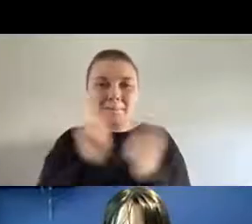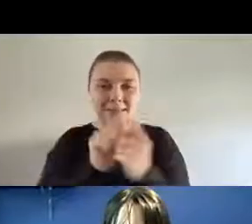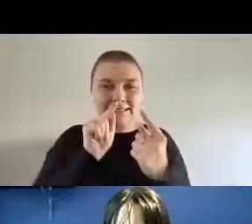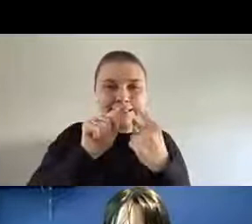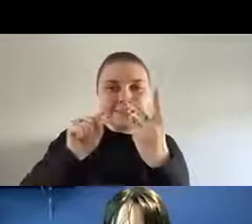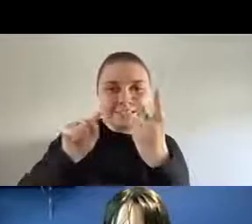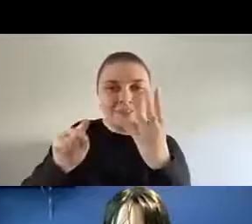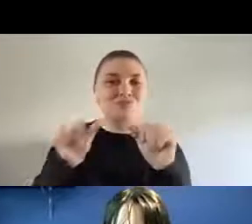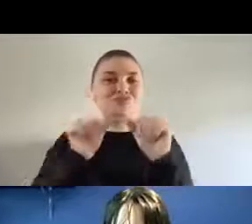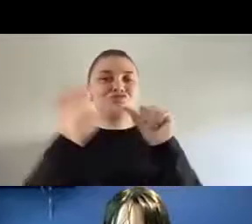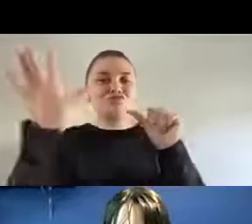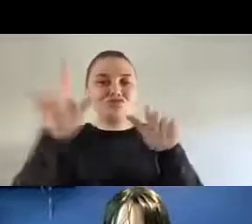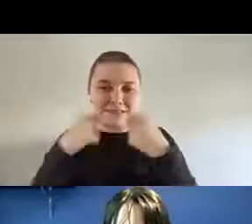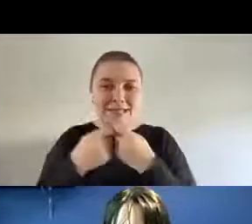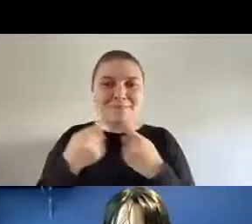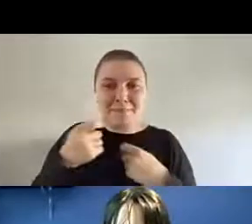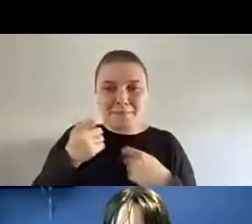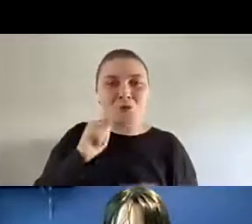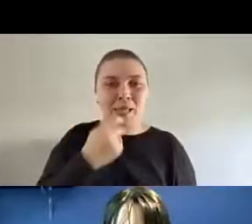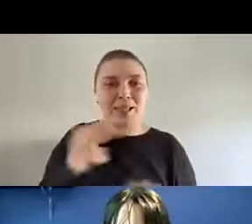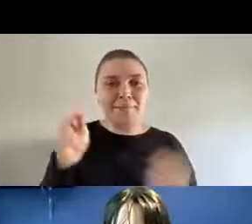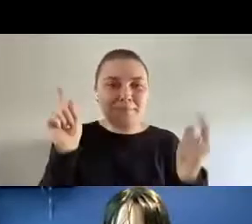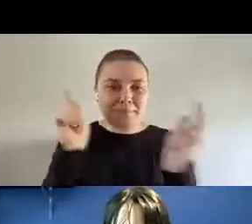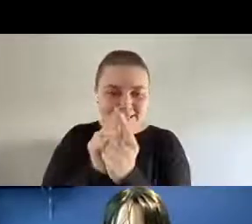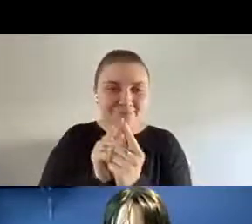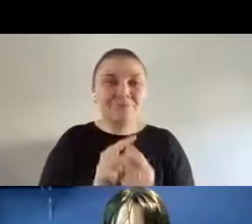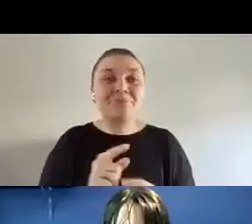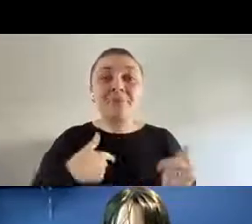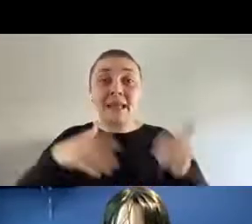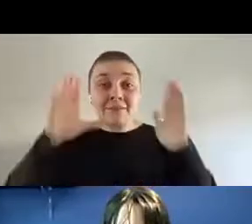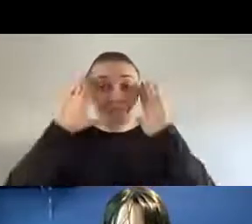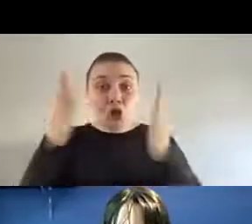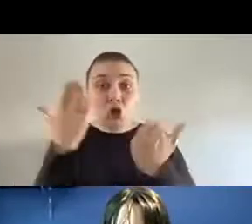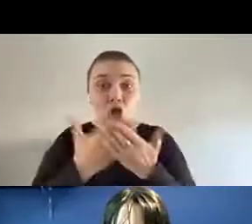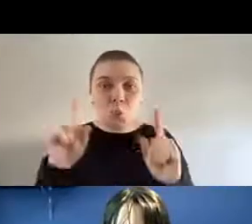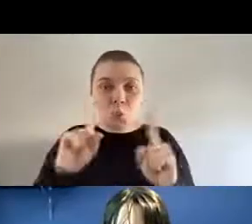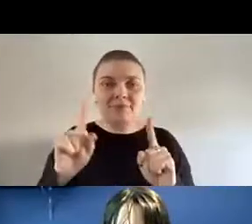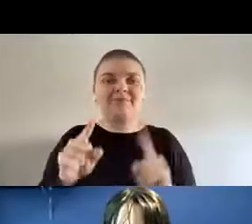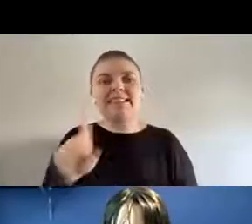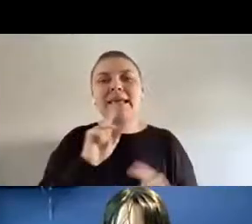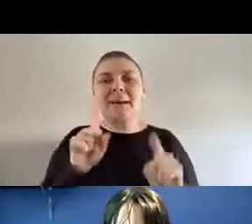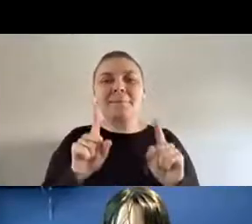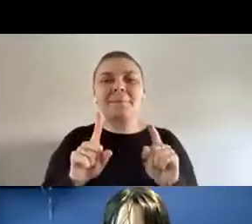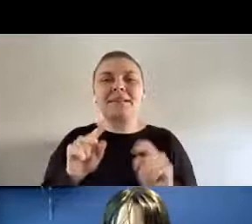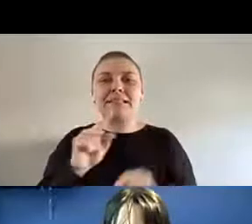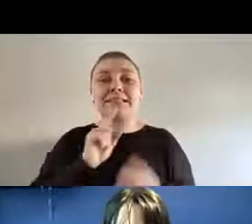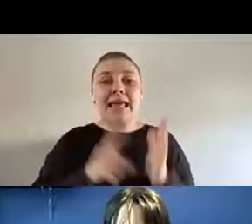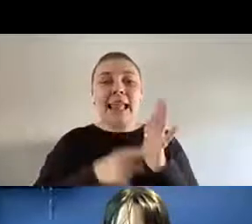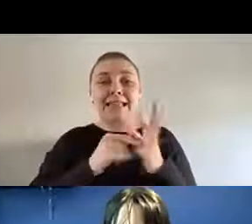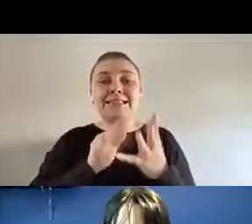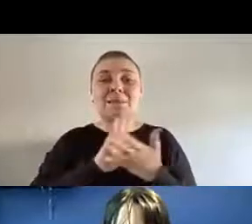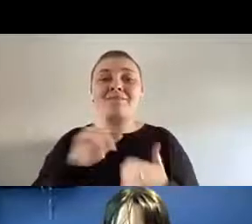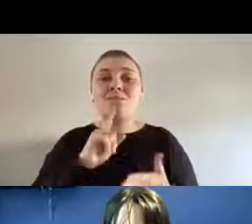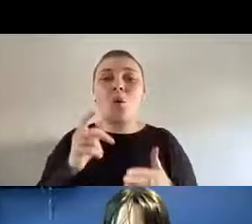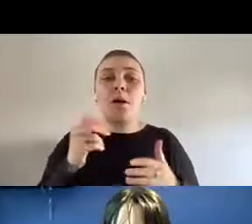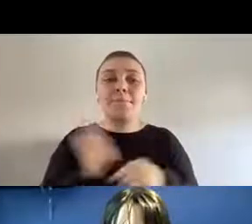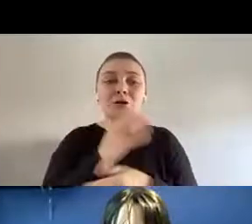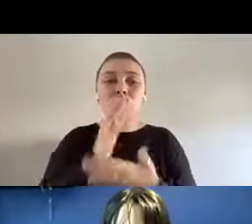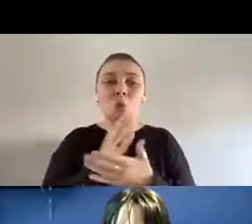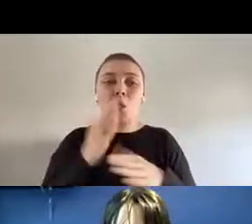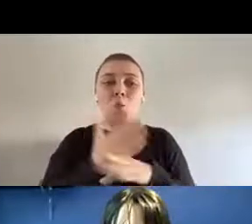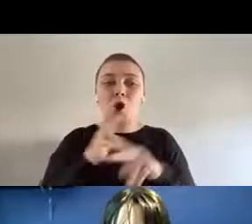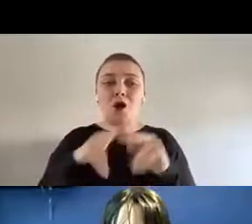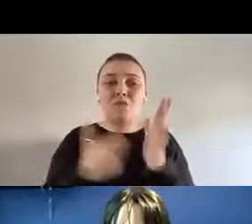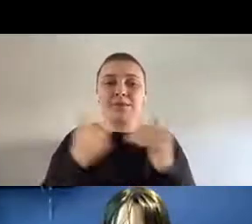team members of ours today, our focus is on, as Leah said, upskilling the disability and social service workforces in